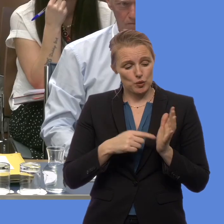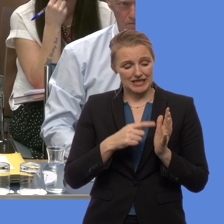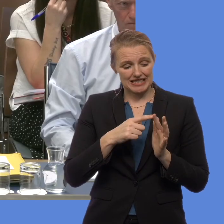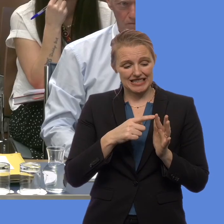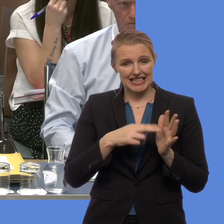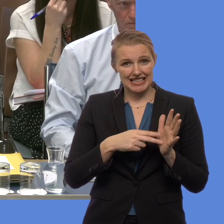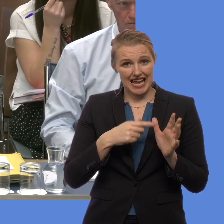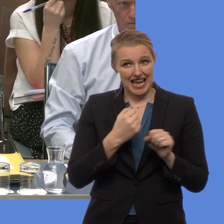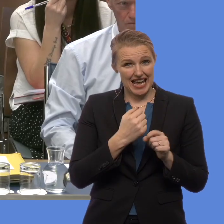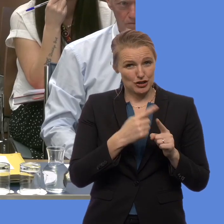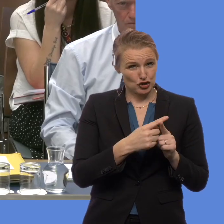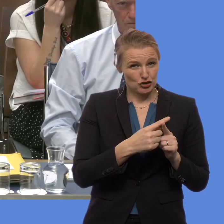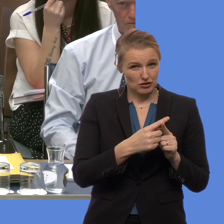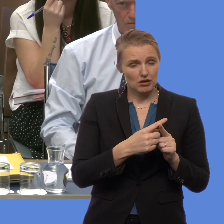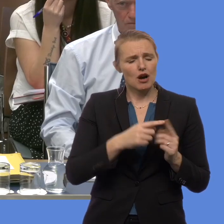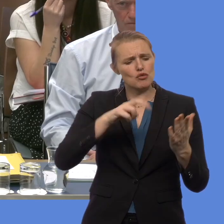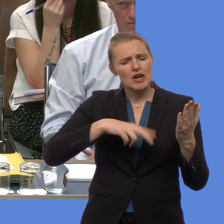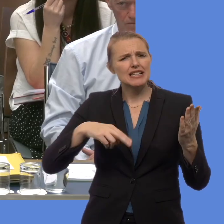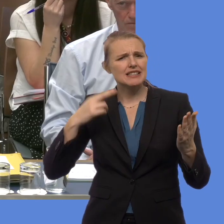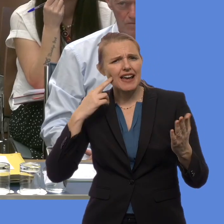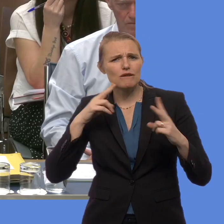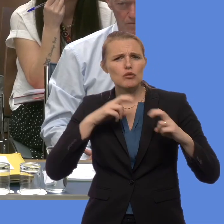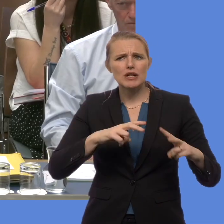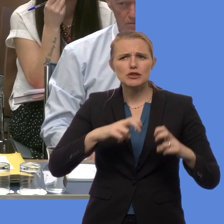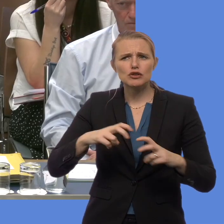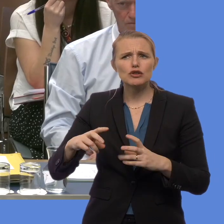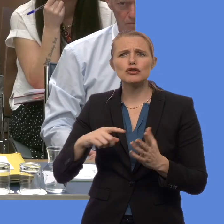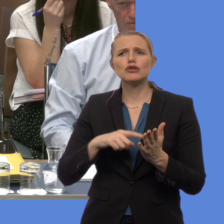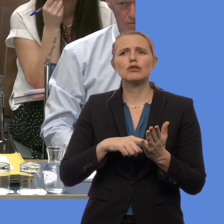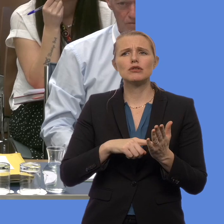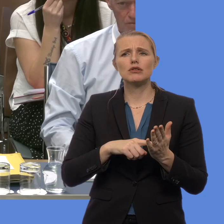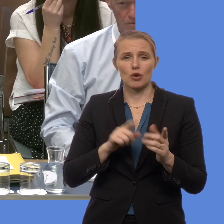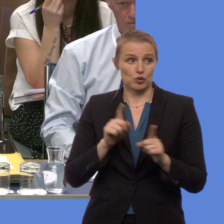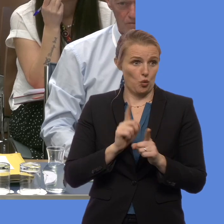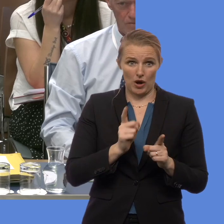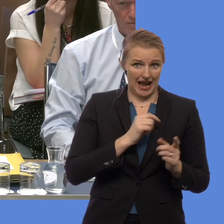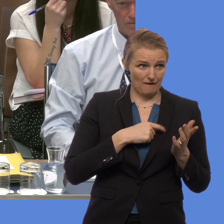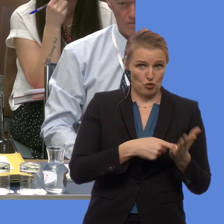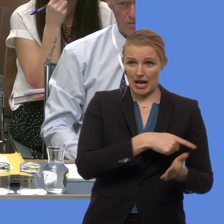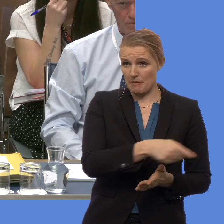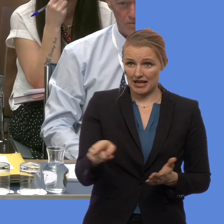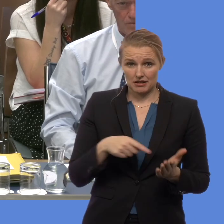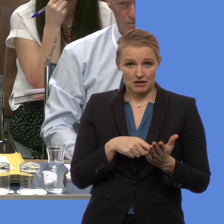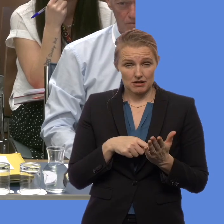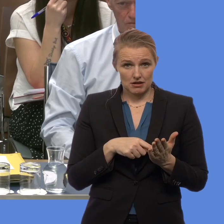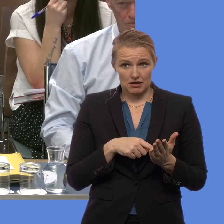if you read books written by the deaf community, there's one that I've passed around the team. There are people driven to suicide and